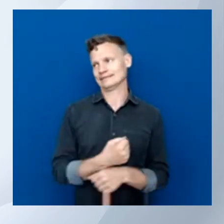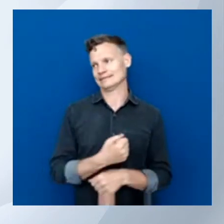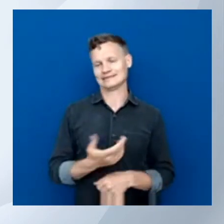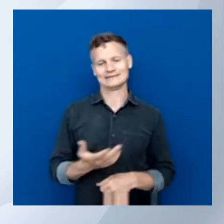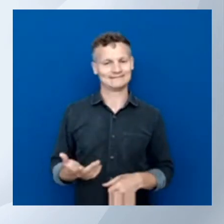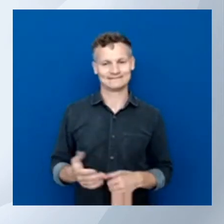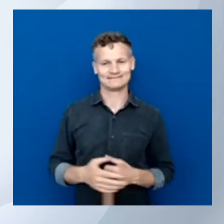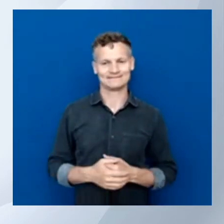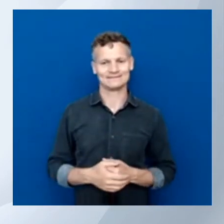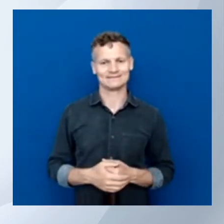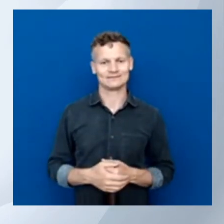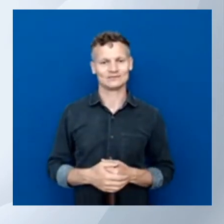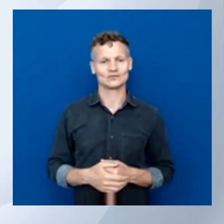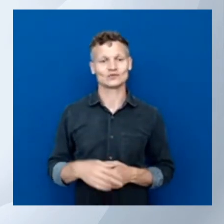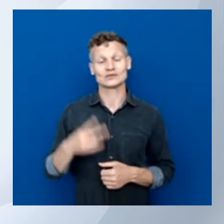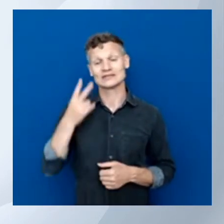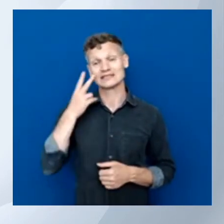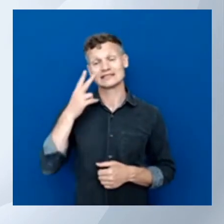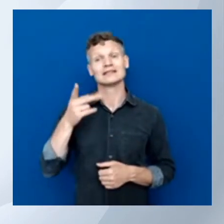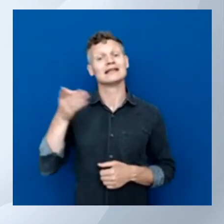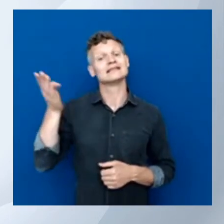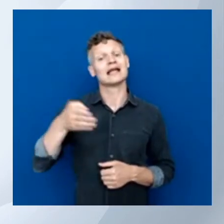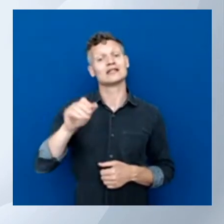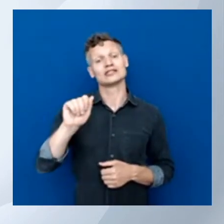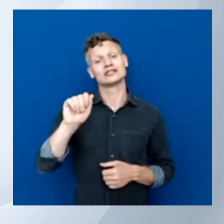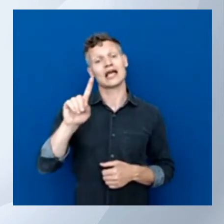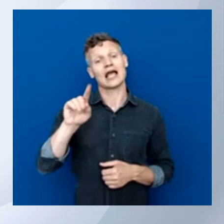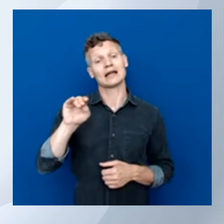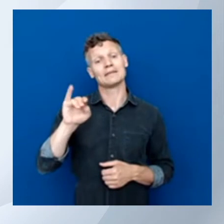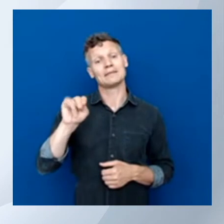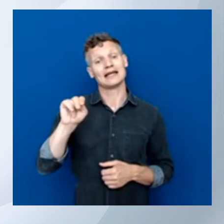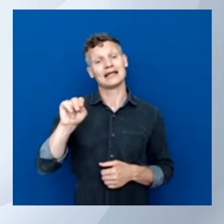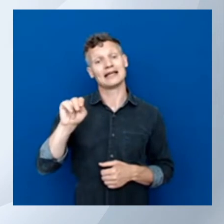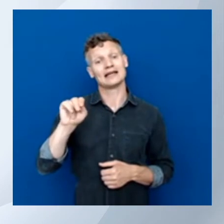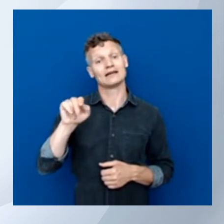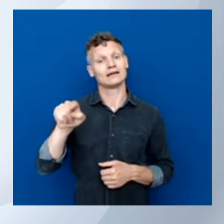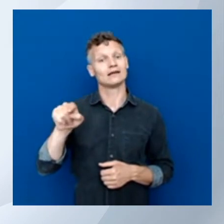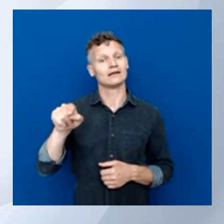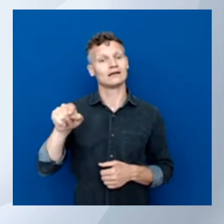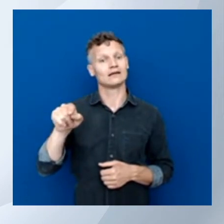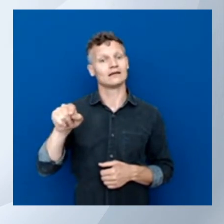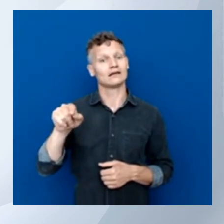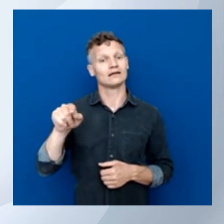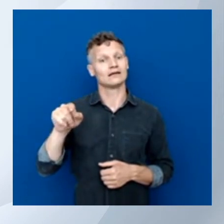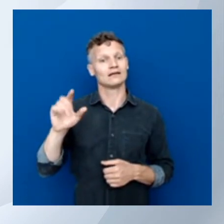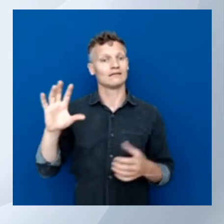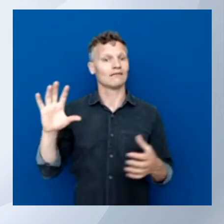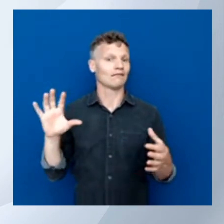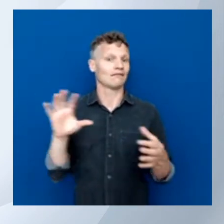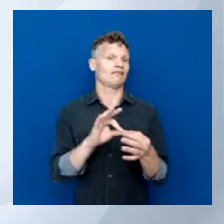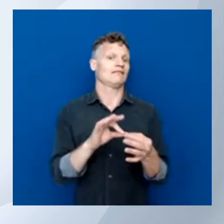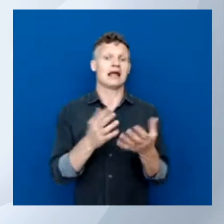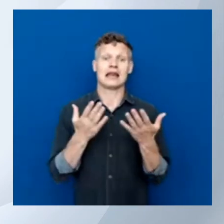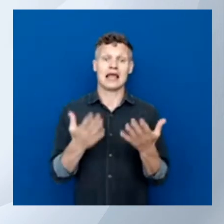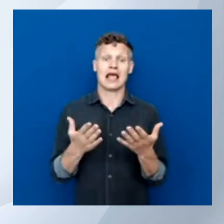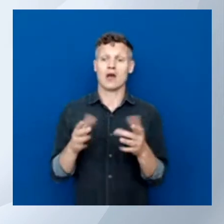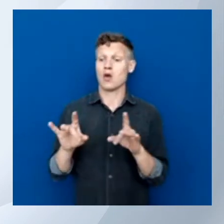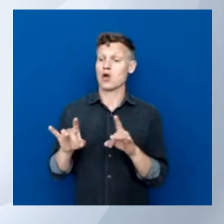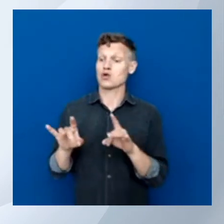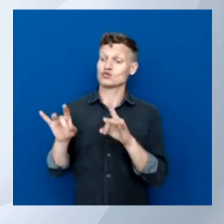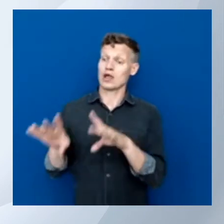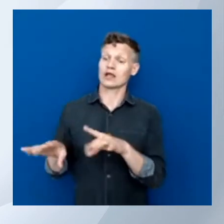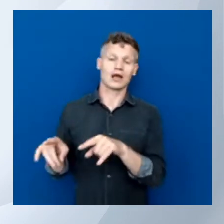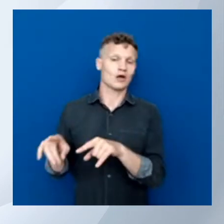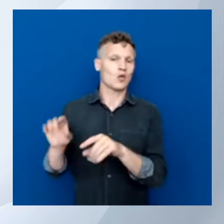can see here, if I go to /admin, that gives me a 404 because it's currently routing to Australia, which doesn't have